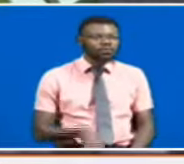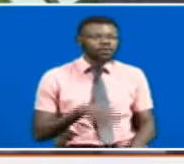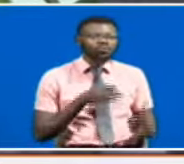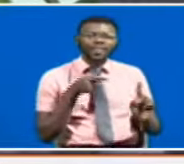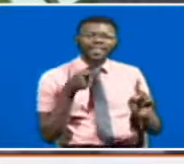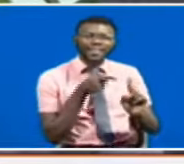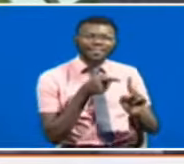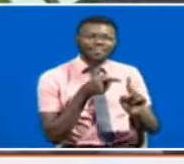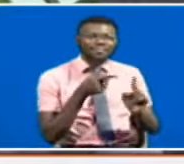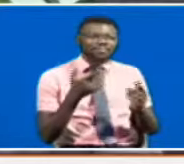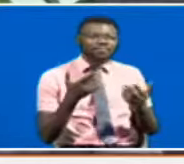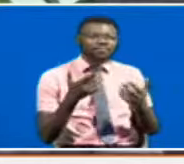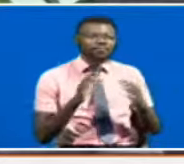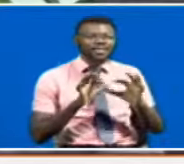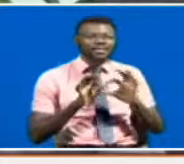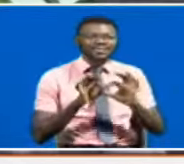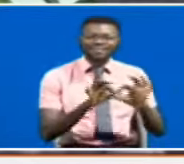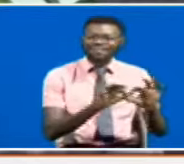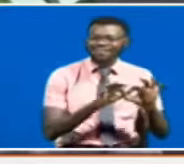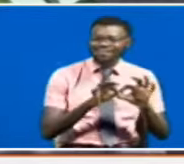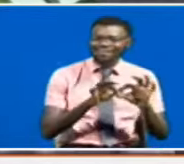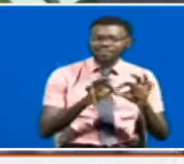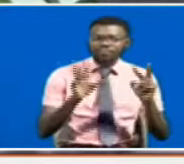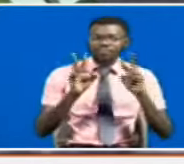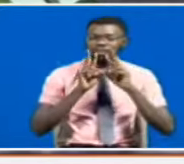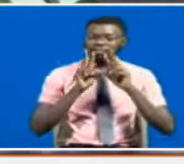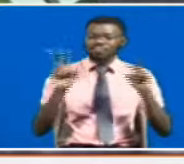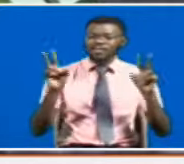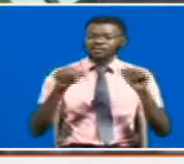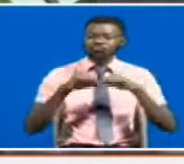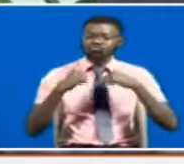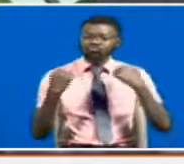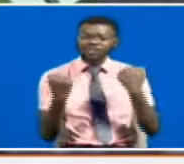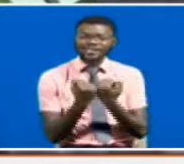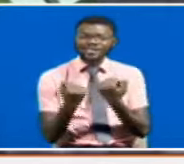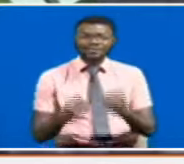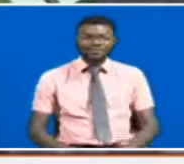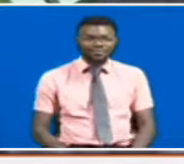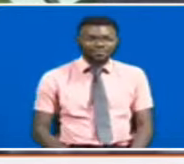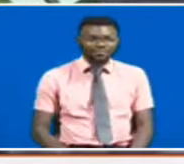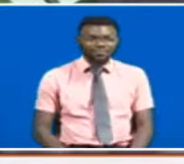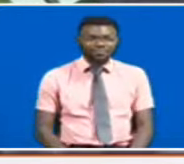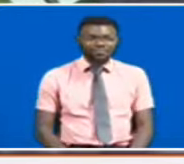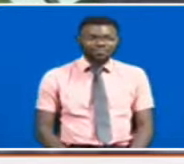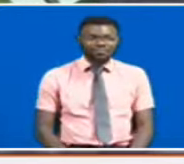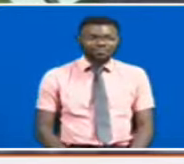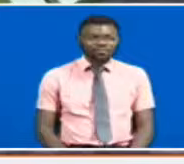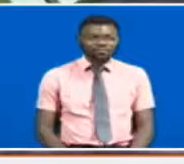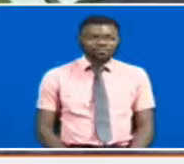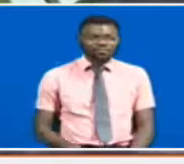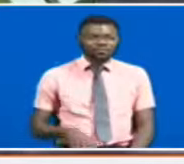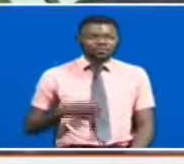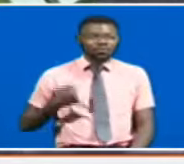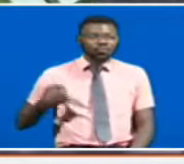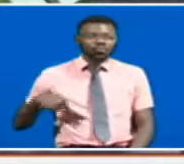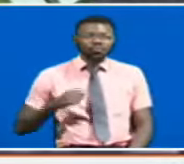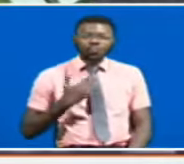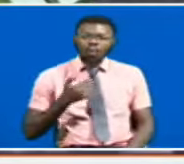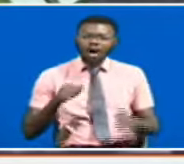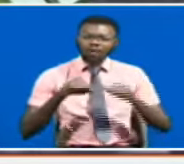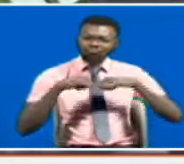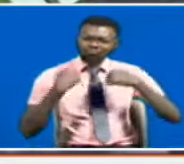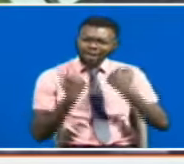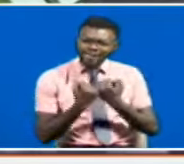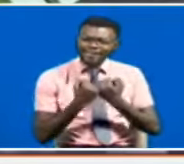peace to the society, because that's the most critical part, so that the society can thrive